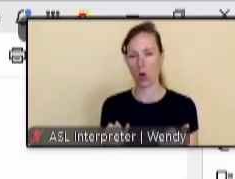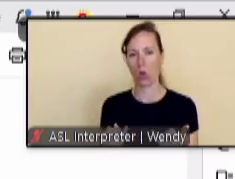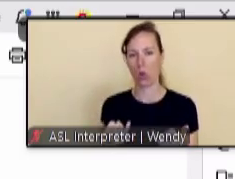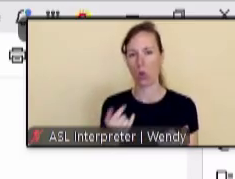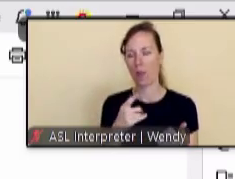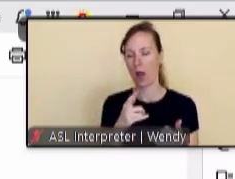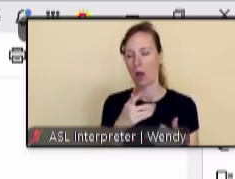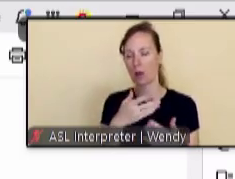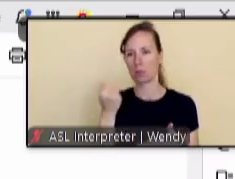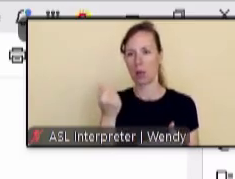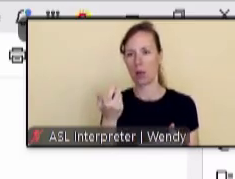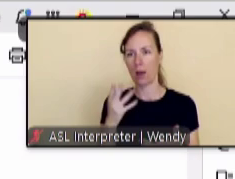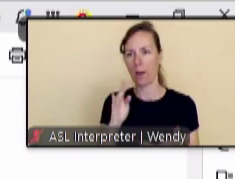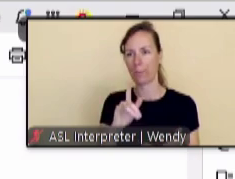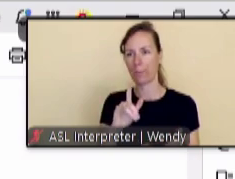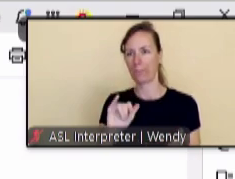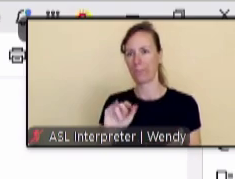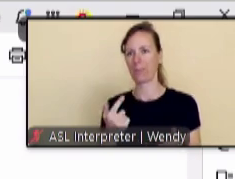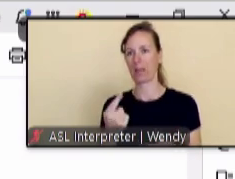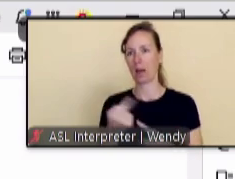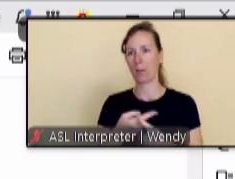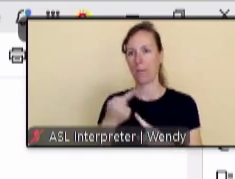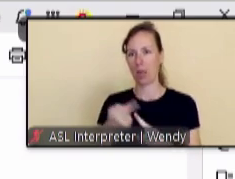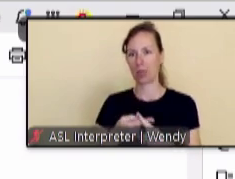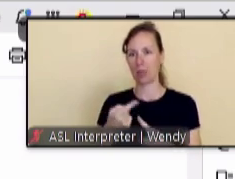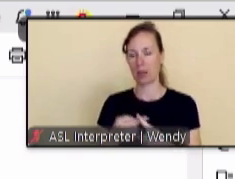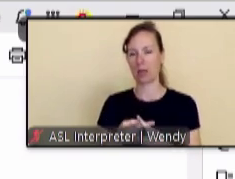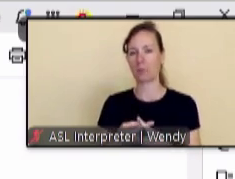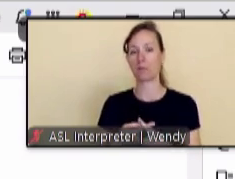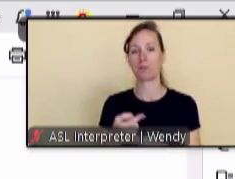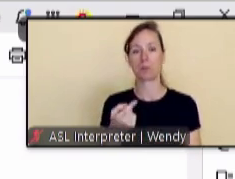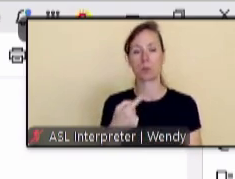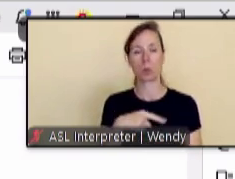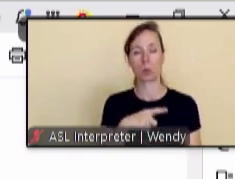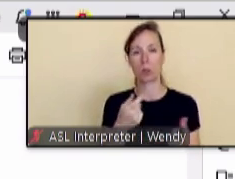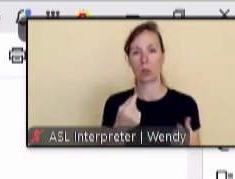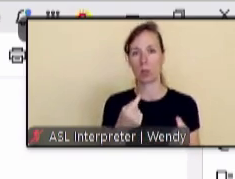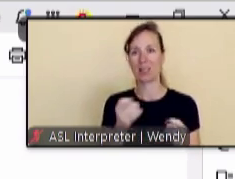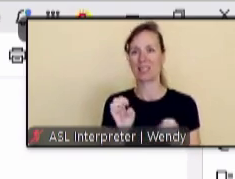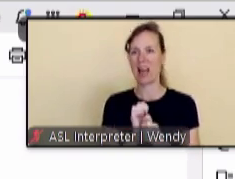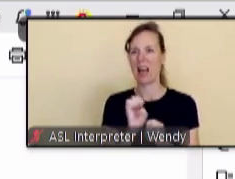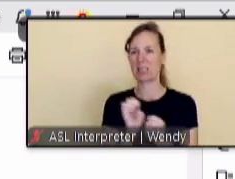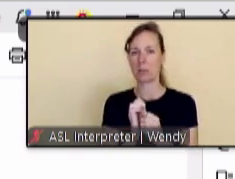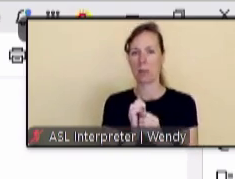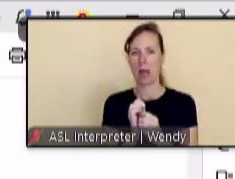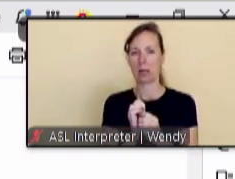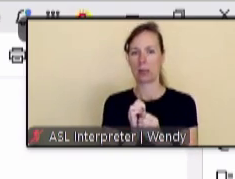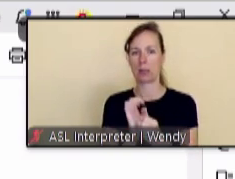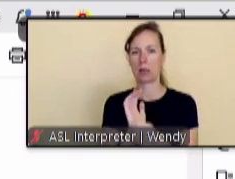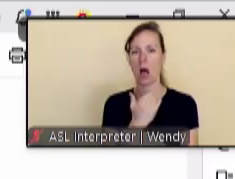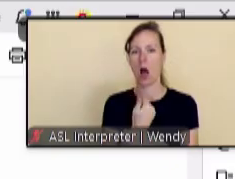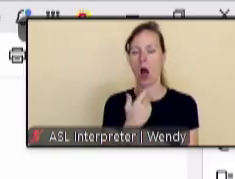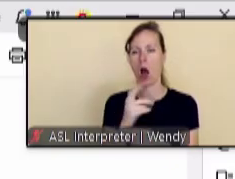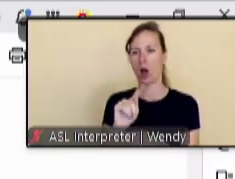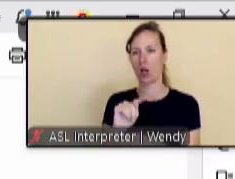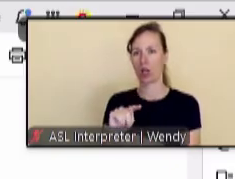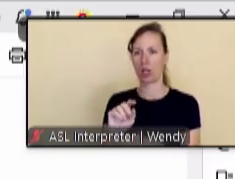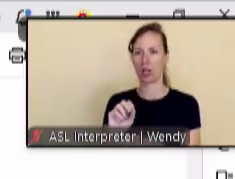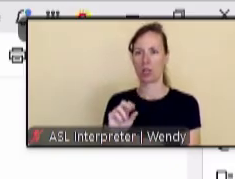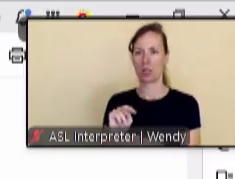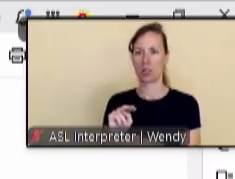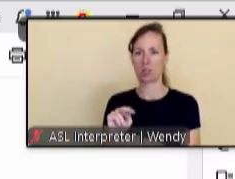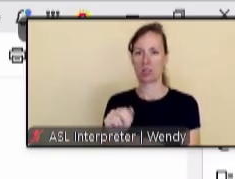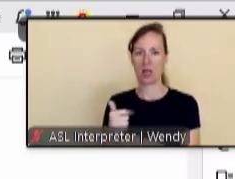billing is on a monthly basis. What we've done is estimated our tonnage based on our history and applied